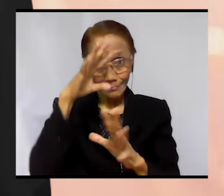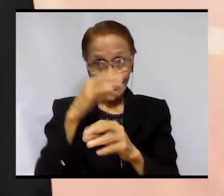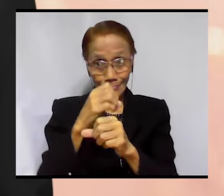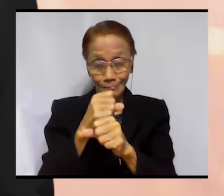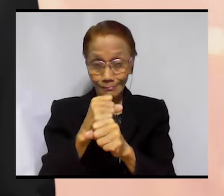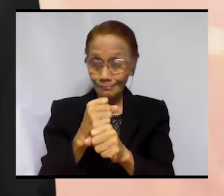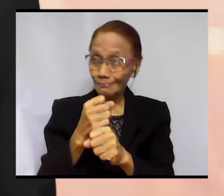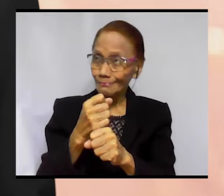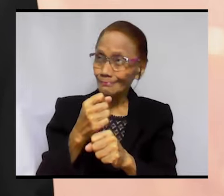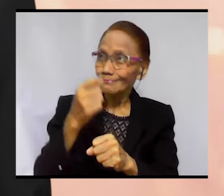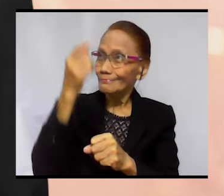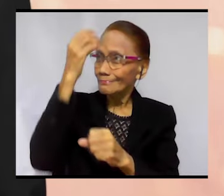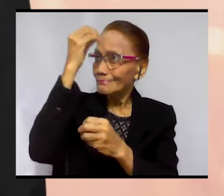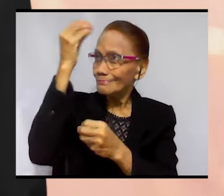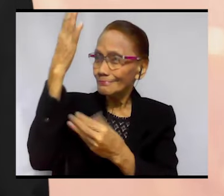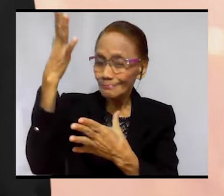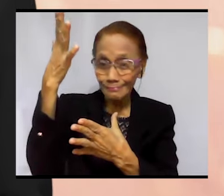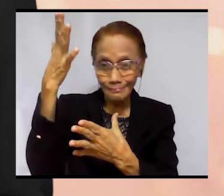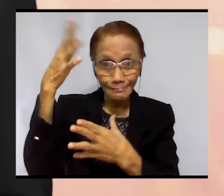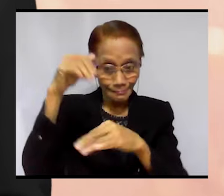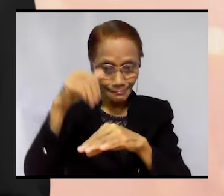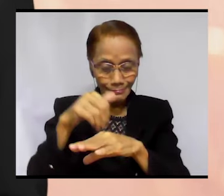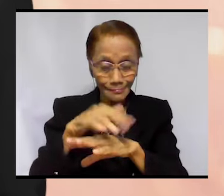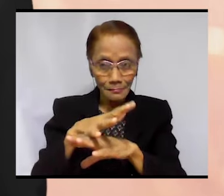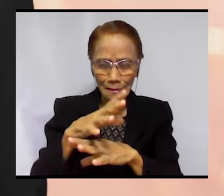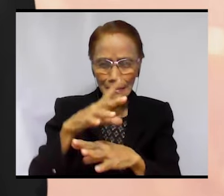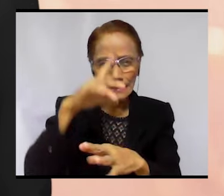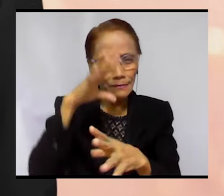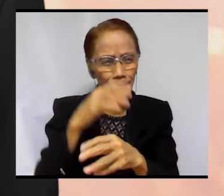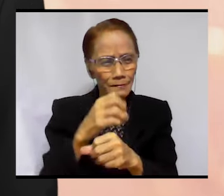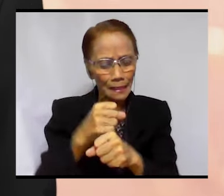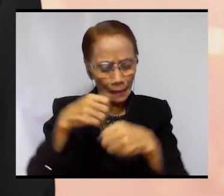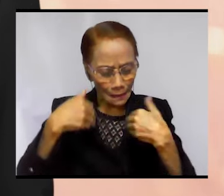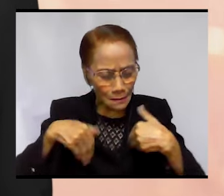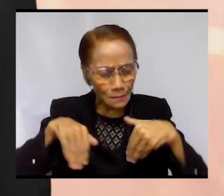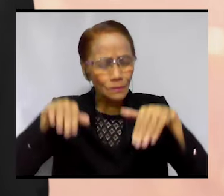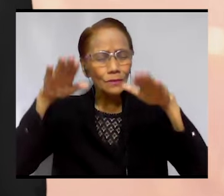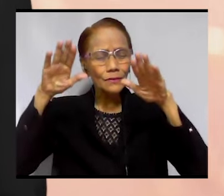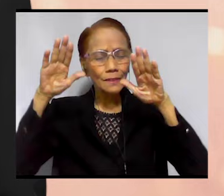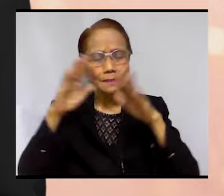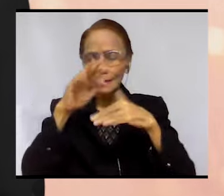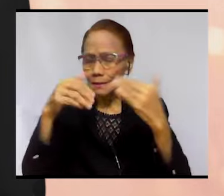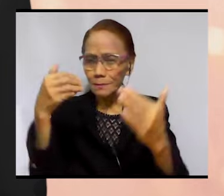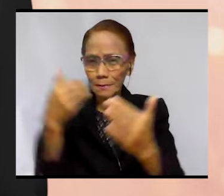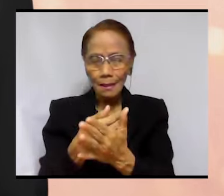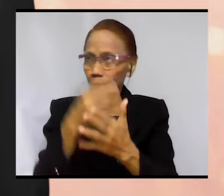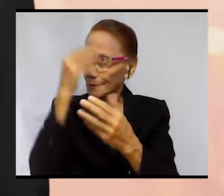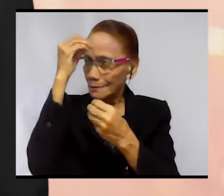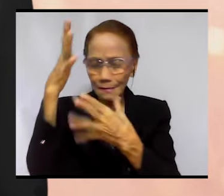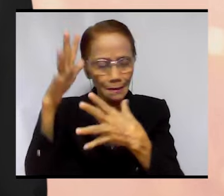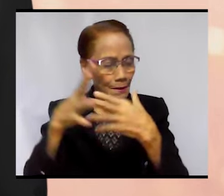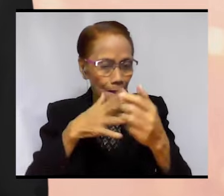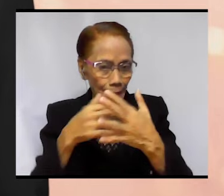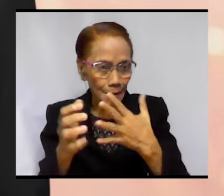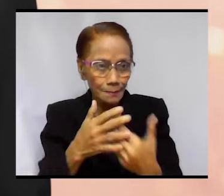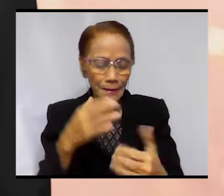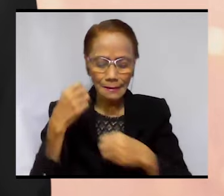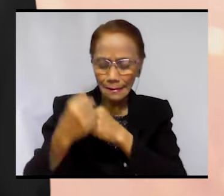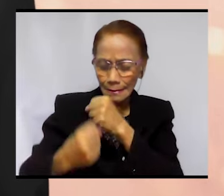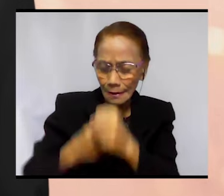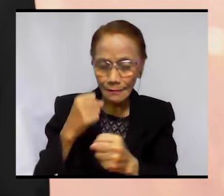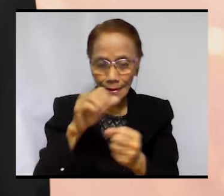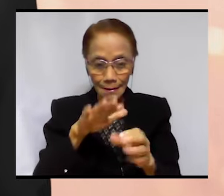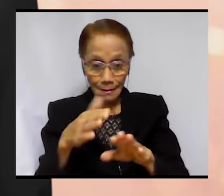Him. His is a faith that surrenders everything to the Father in spite of suffering and